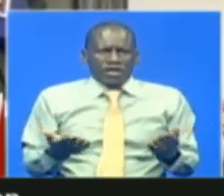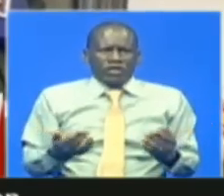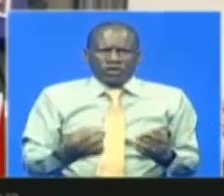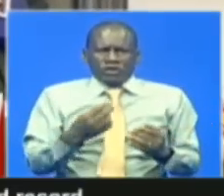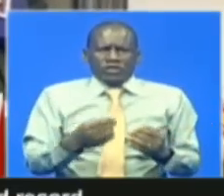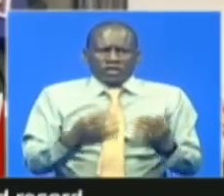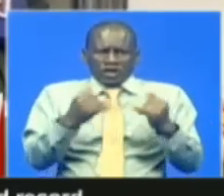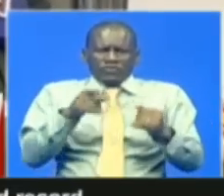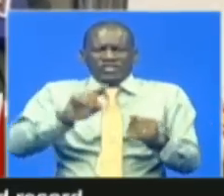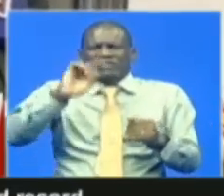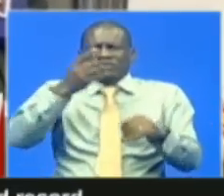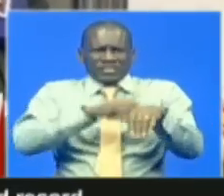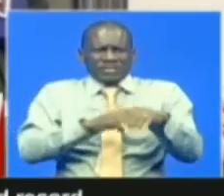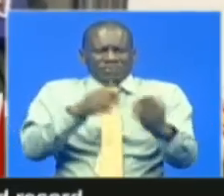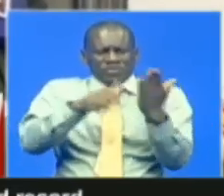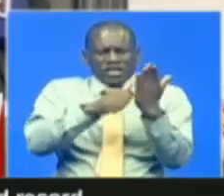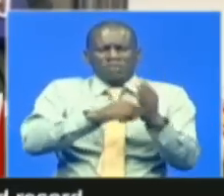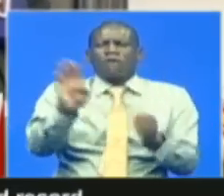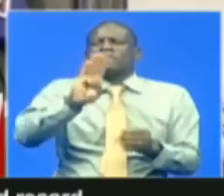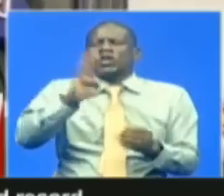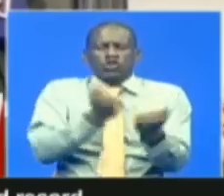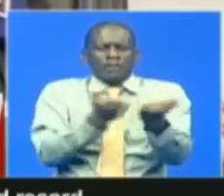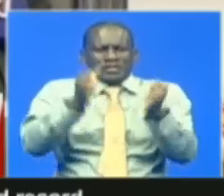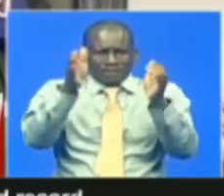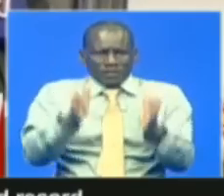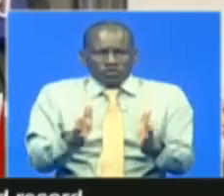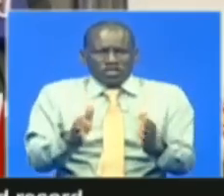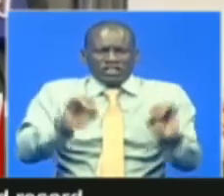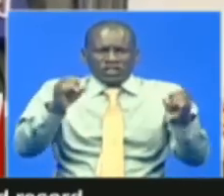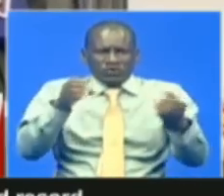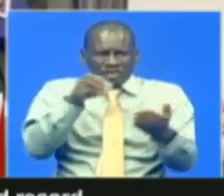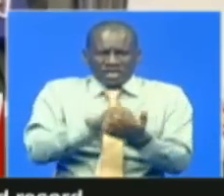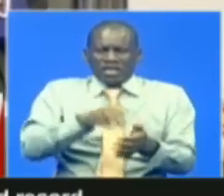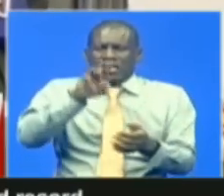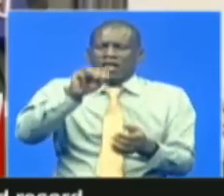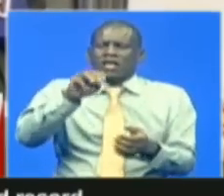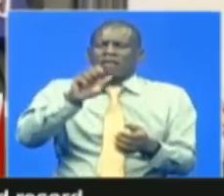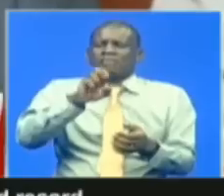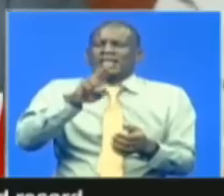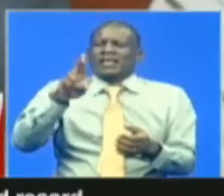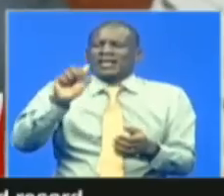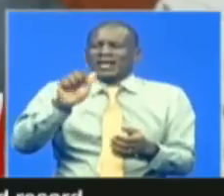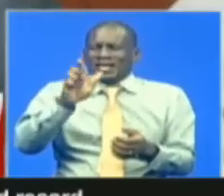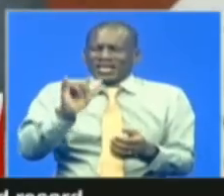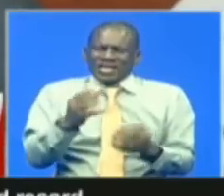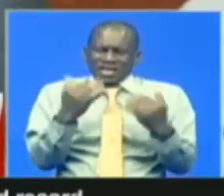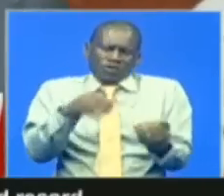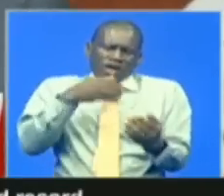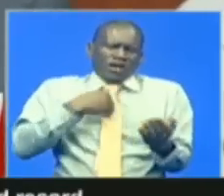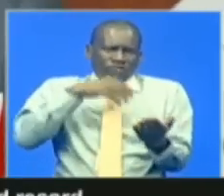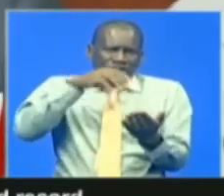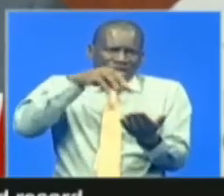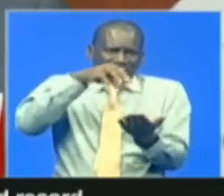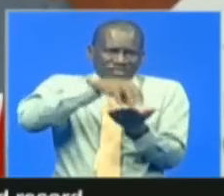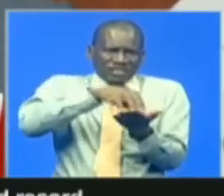And this is not the first time that the name of the billionaire businessman is in the news. Merali is currently entangled in a 10 million shillings land deal where